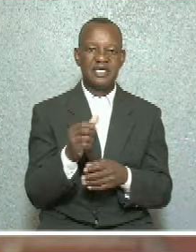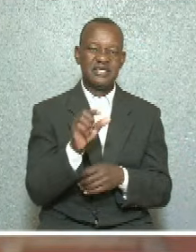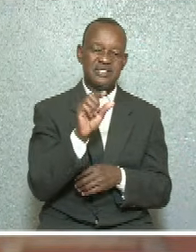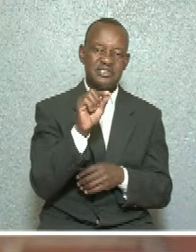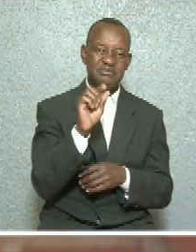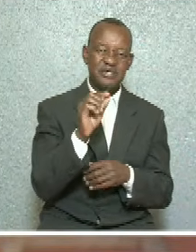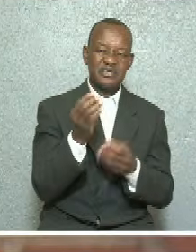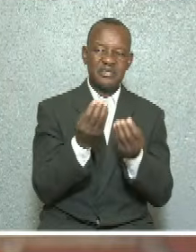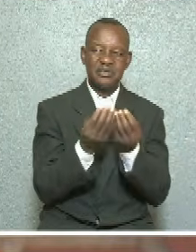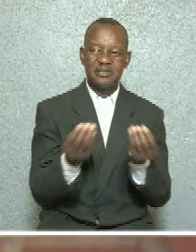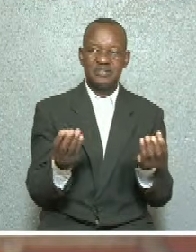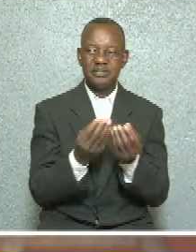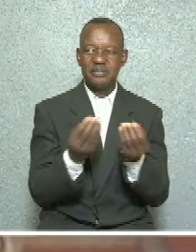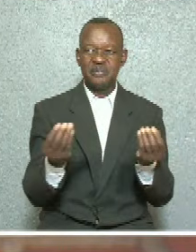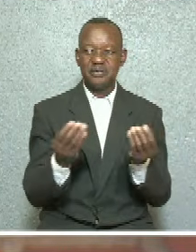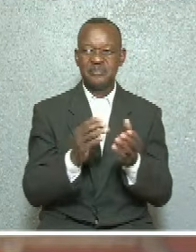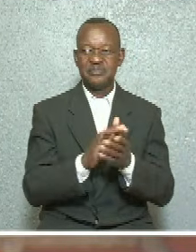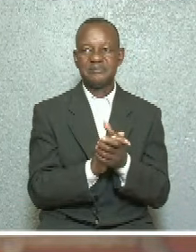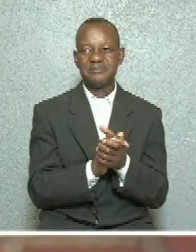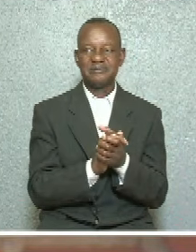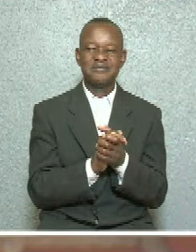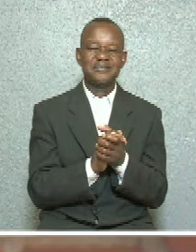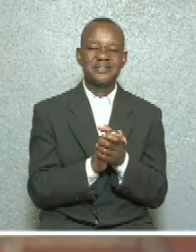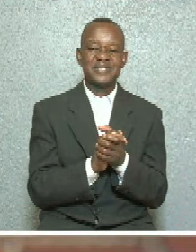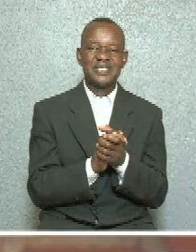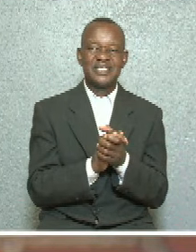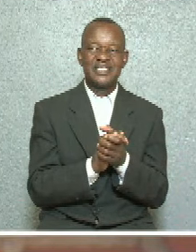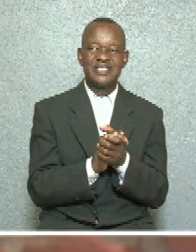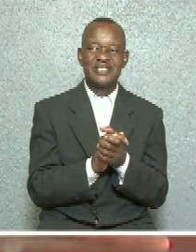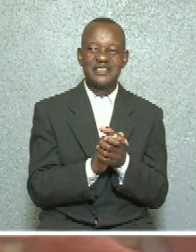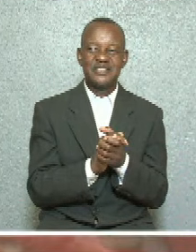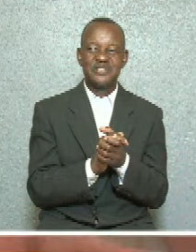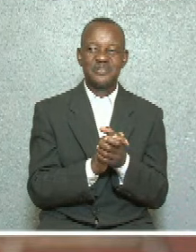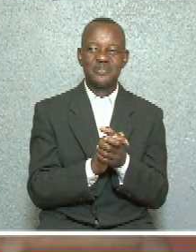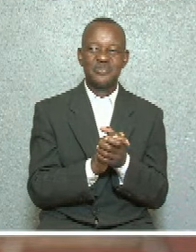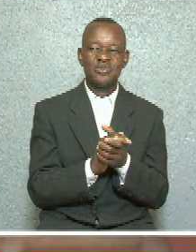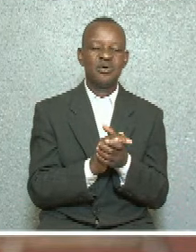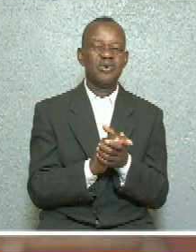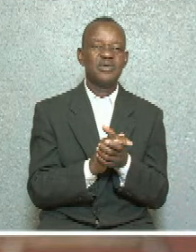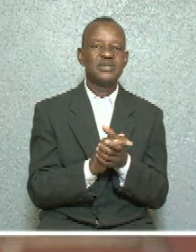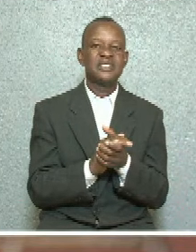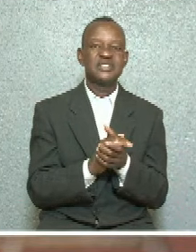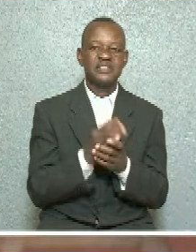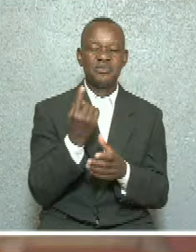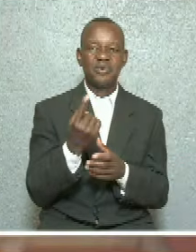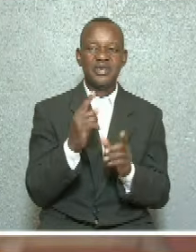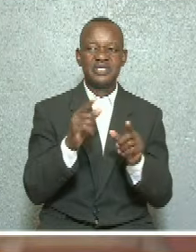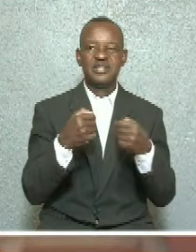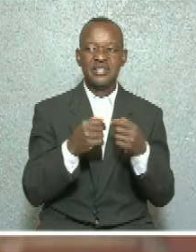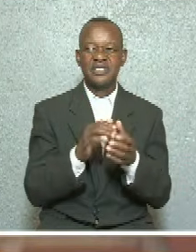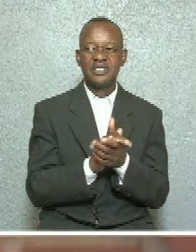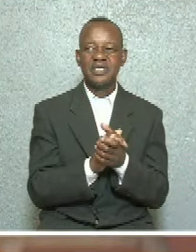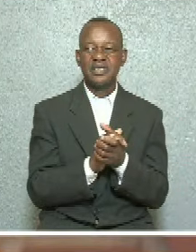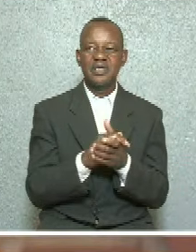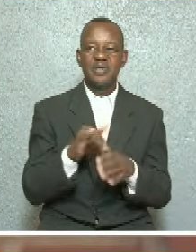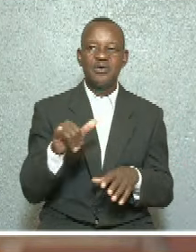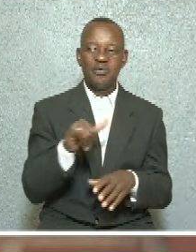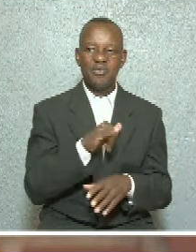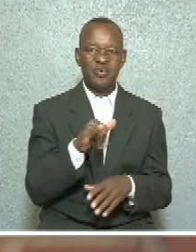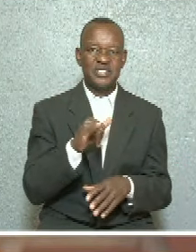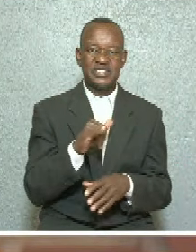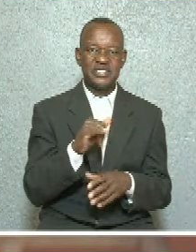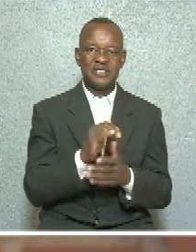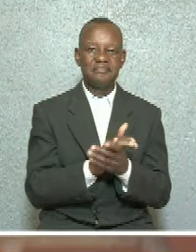it's expected of you. You cannot opt out of it. You cannot be playing. You cannot, as a girl child, there are just certain things